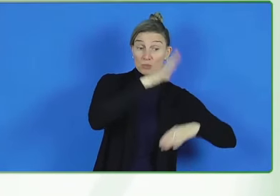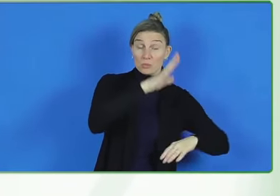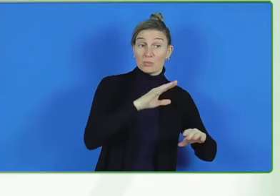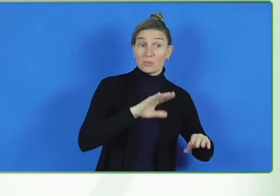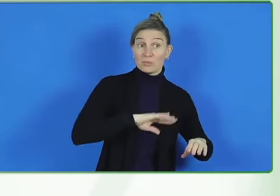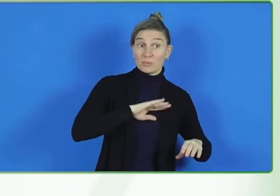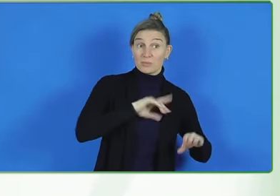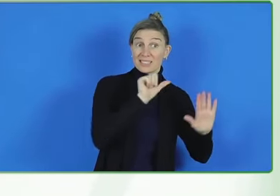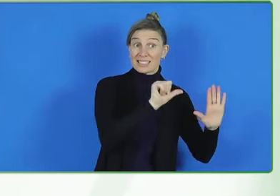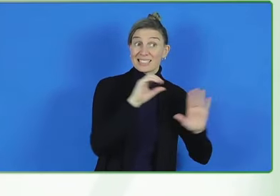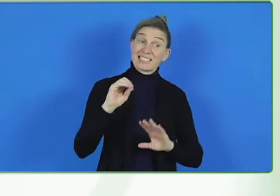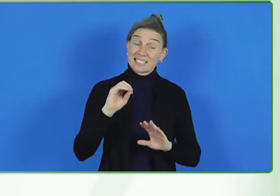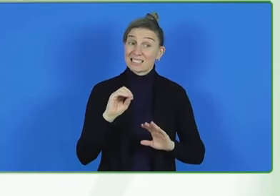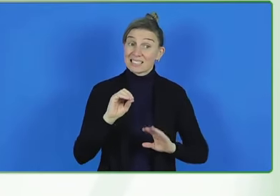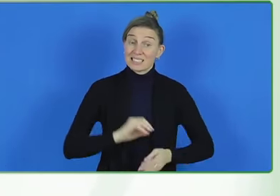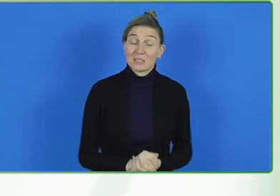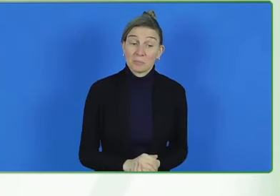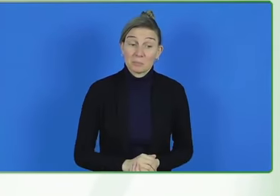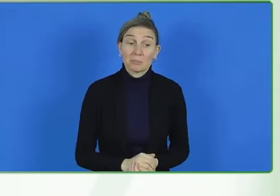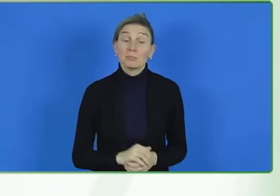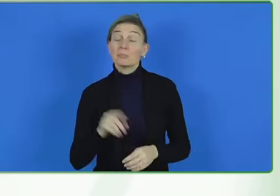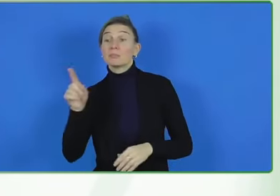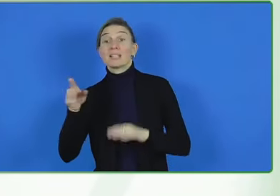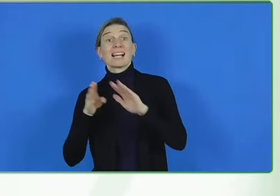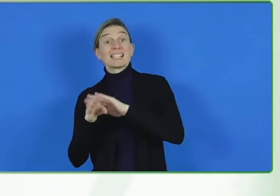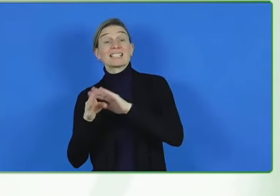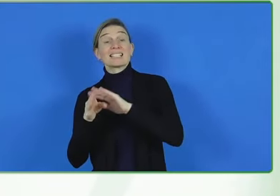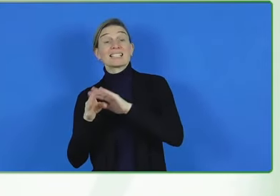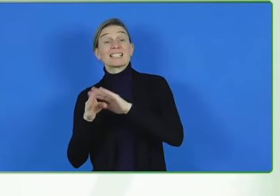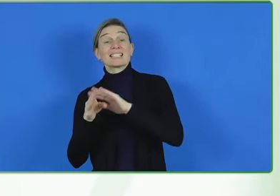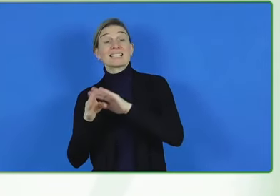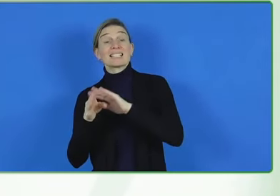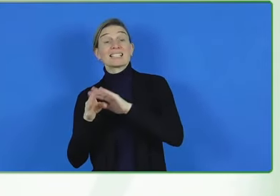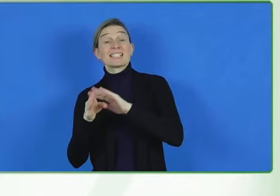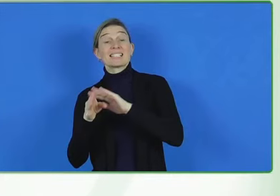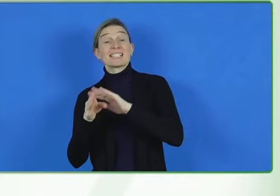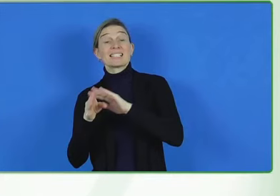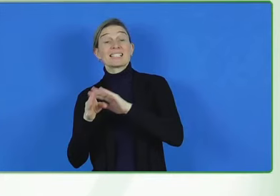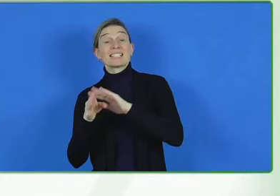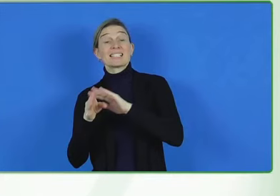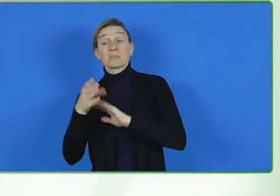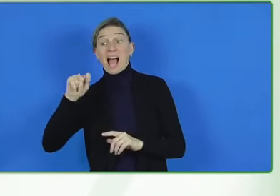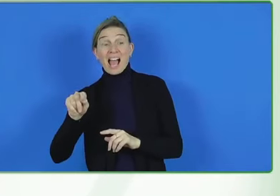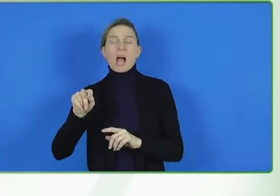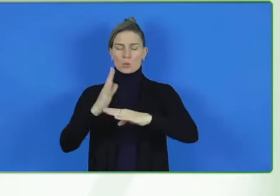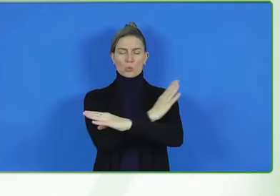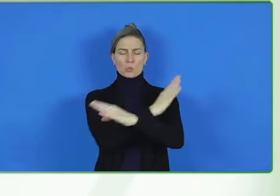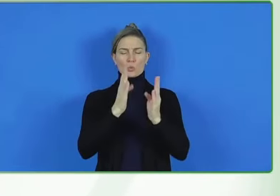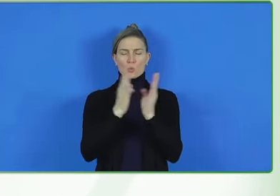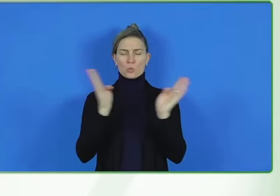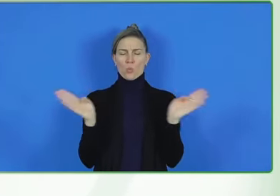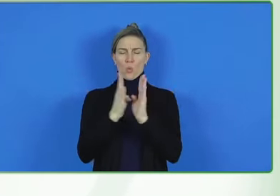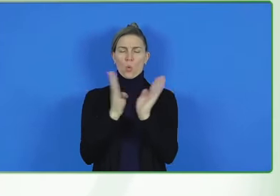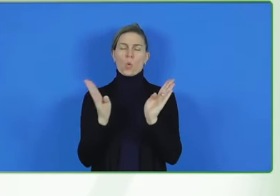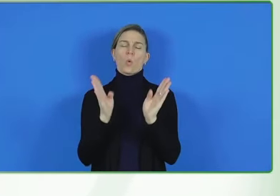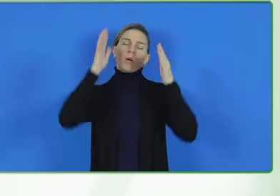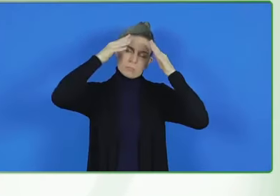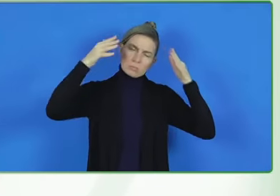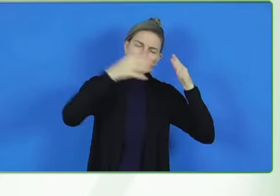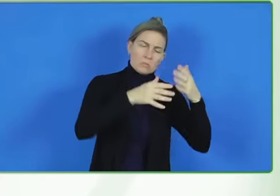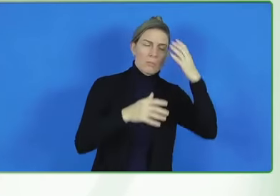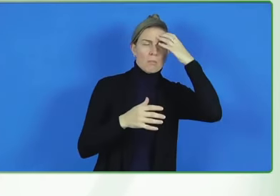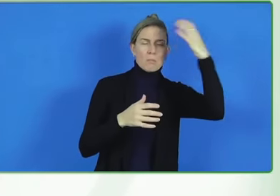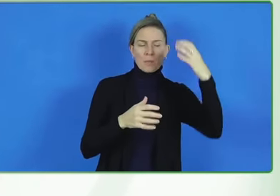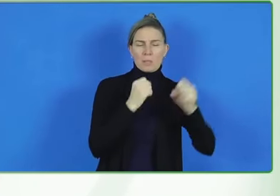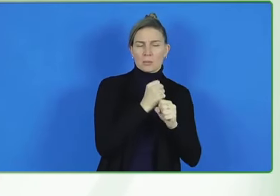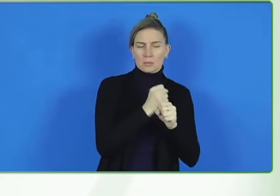the Accessibility Act covers mainly public sector. The key role of public was reflected in a